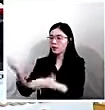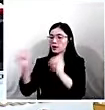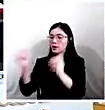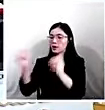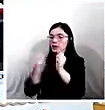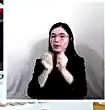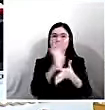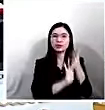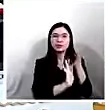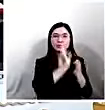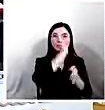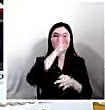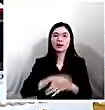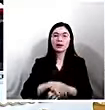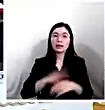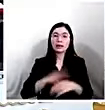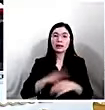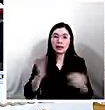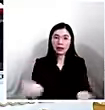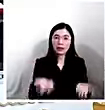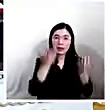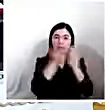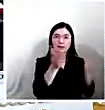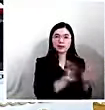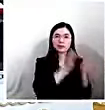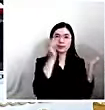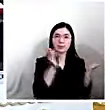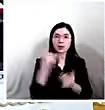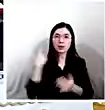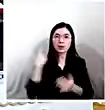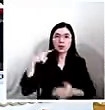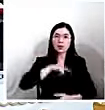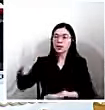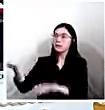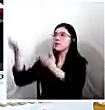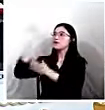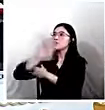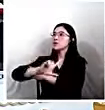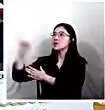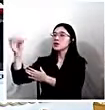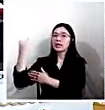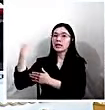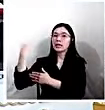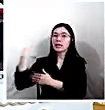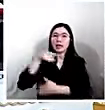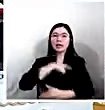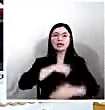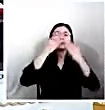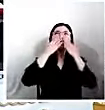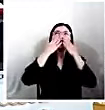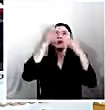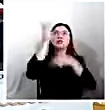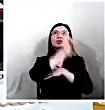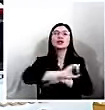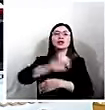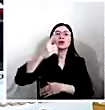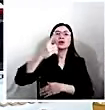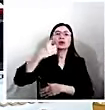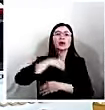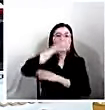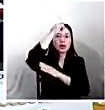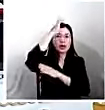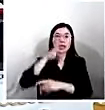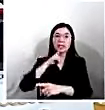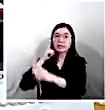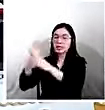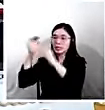spirit. Lift up your hearts. We lift them up to the Lord. Let us give thanks to the Lord our God. It is right and